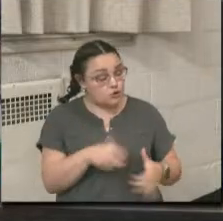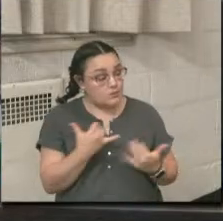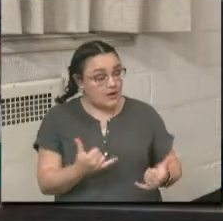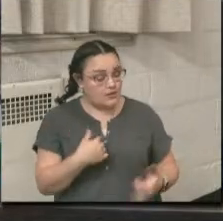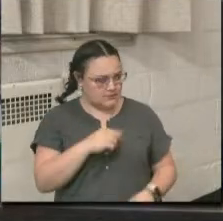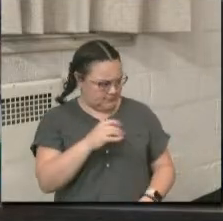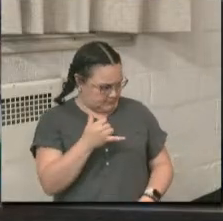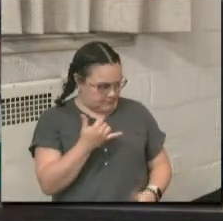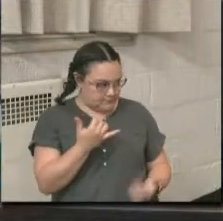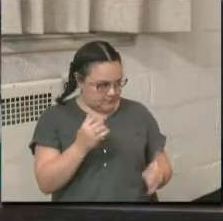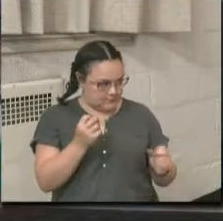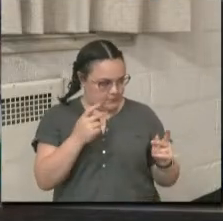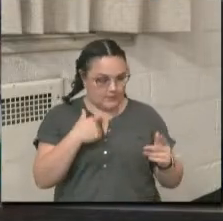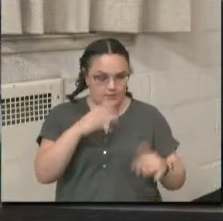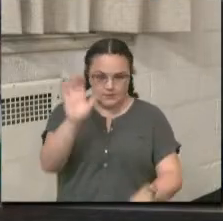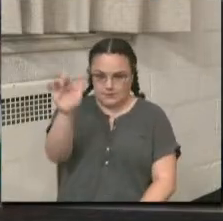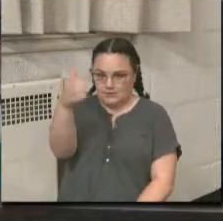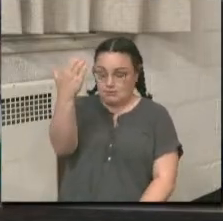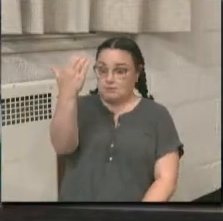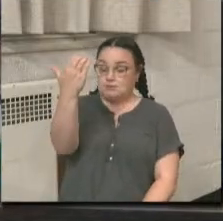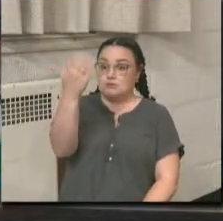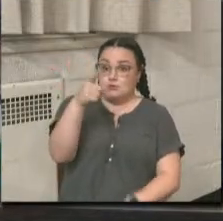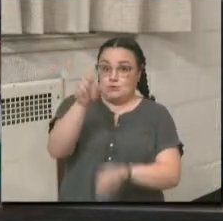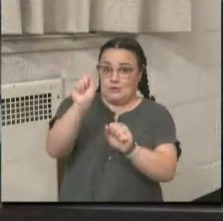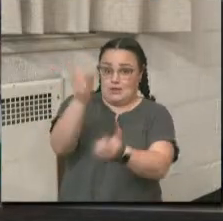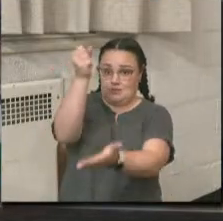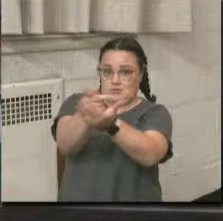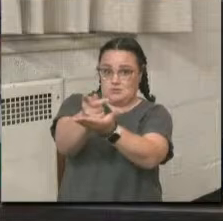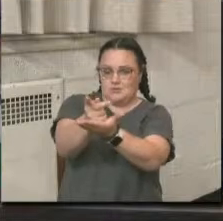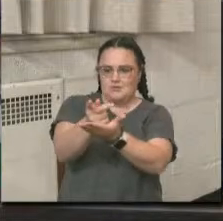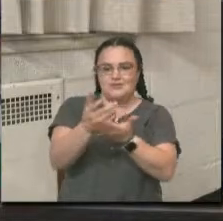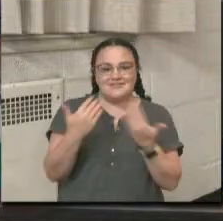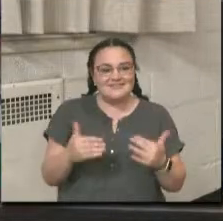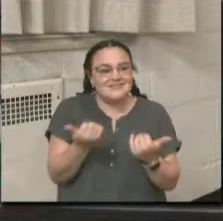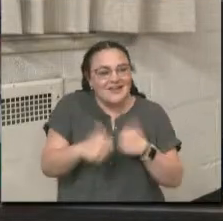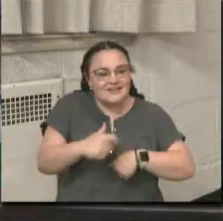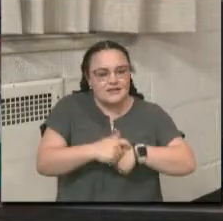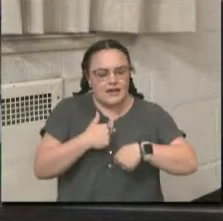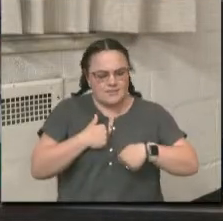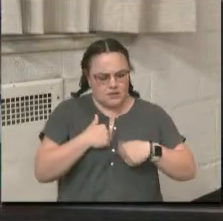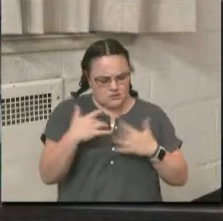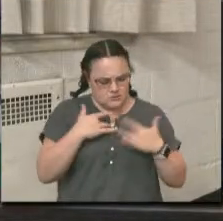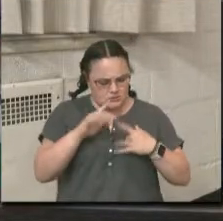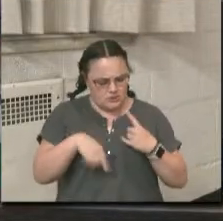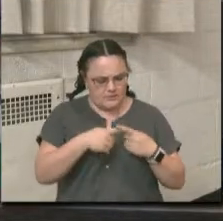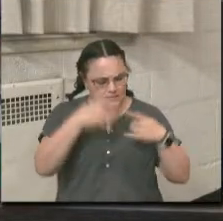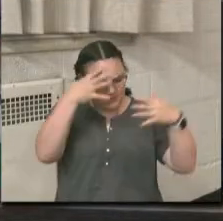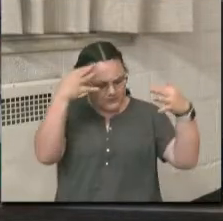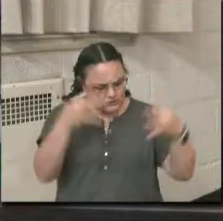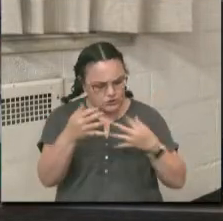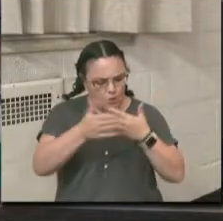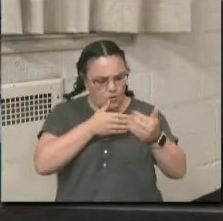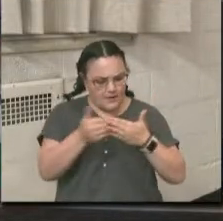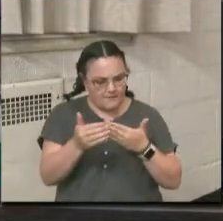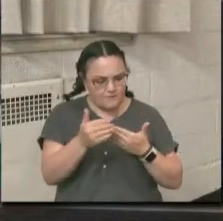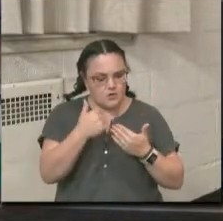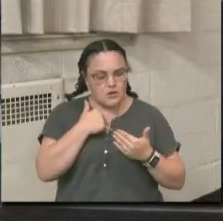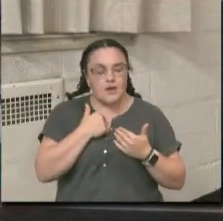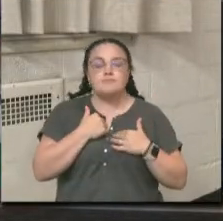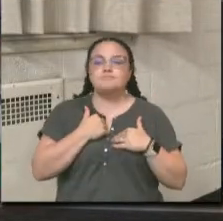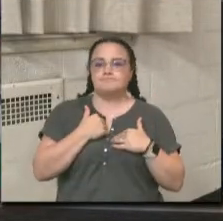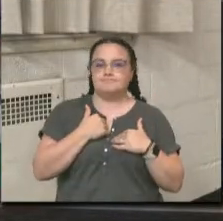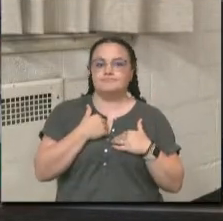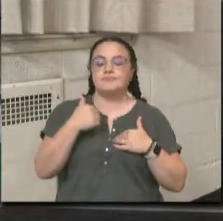before I did any big decision, I was worried about, that's something I did. I still do it to this day. I remind myself to give